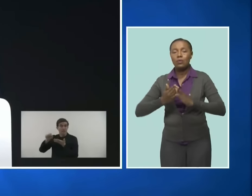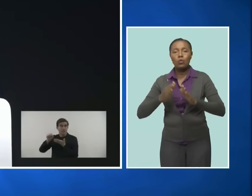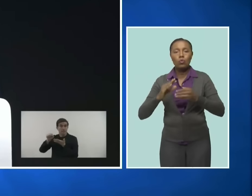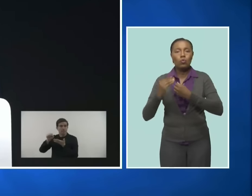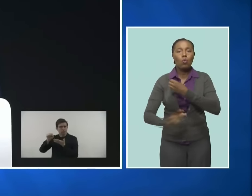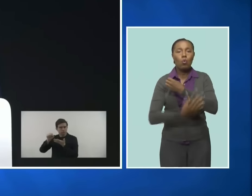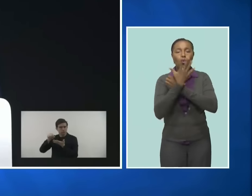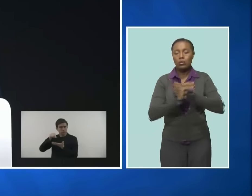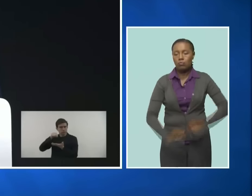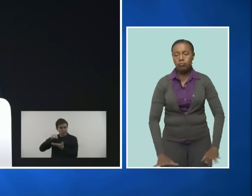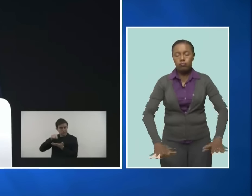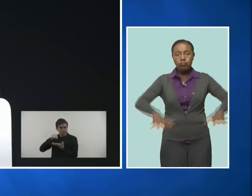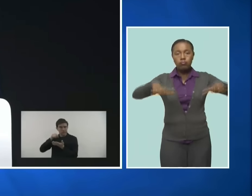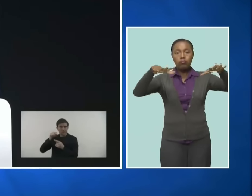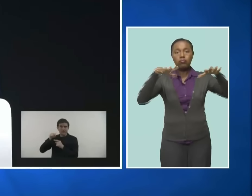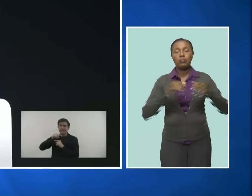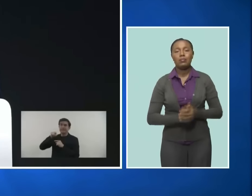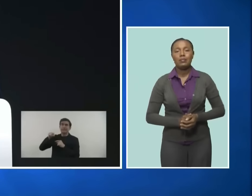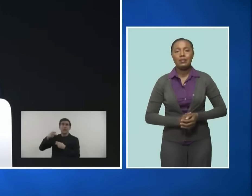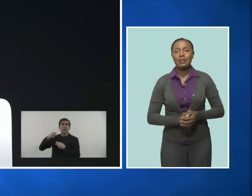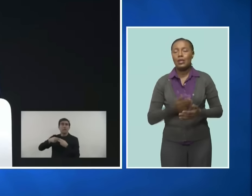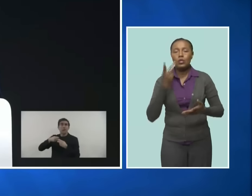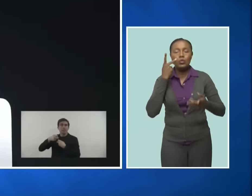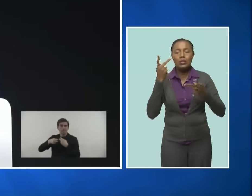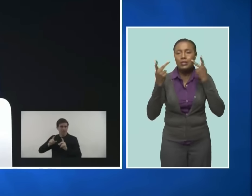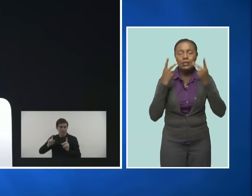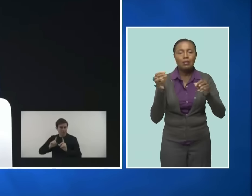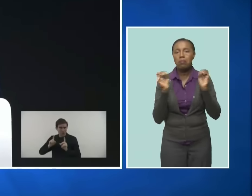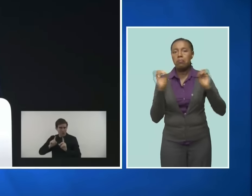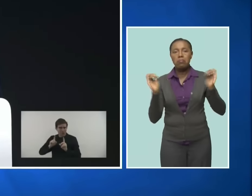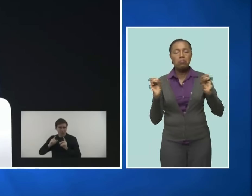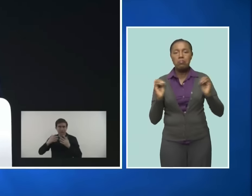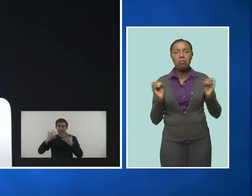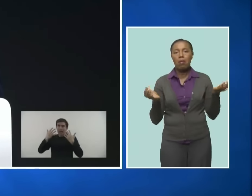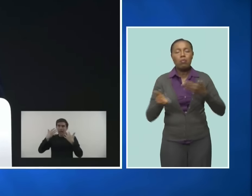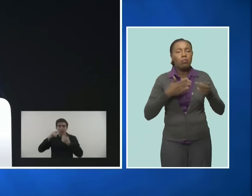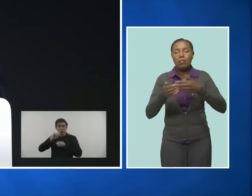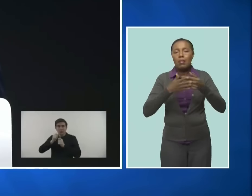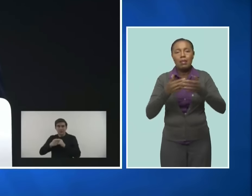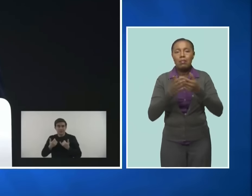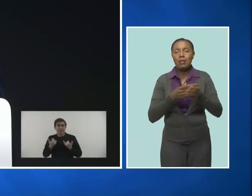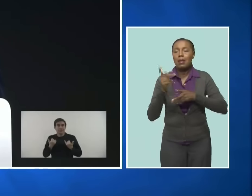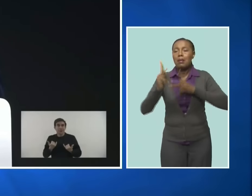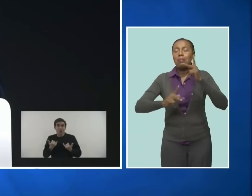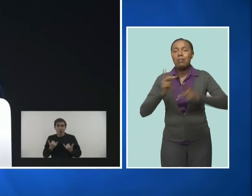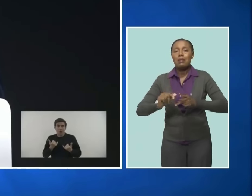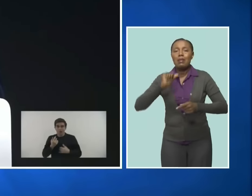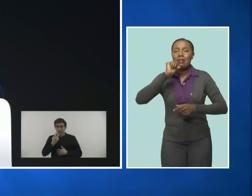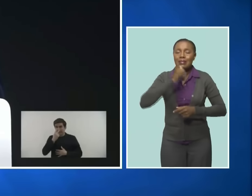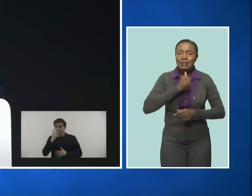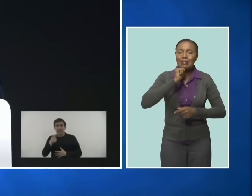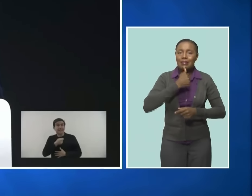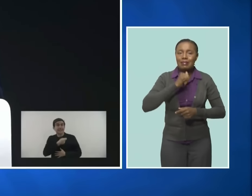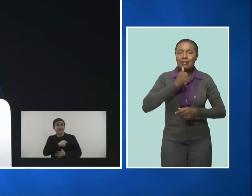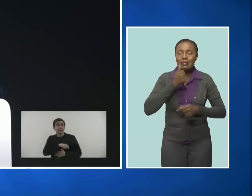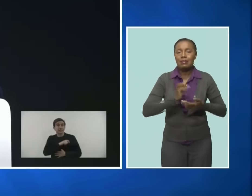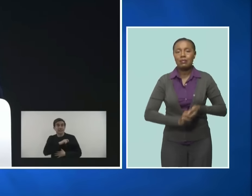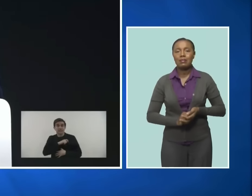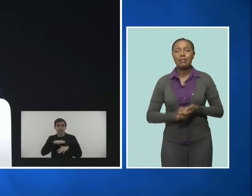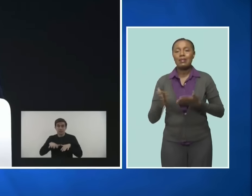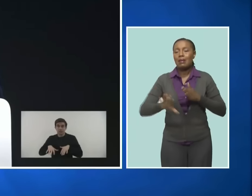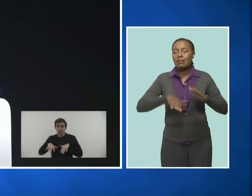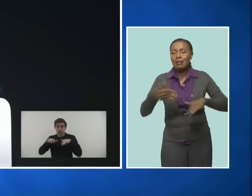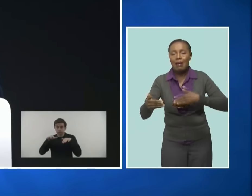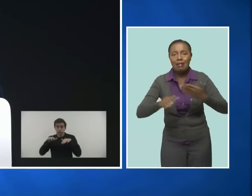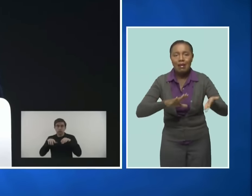East Africa. Whether you see them or not, people are suffering in the shadows. They are dying in the